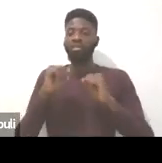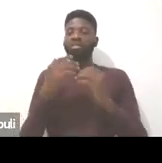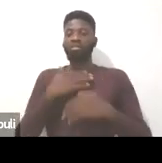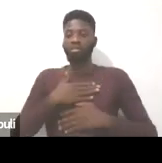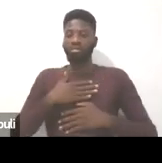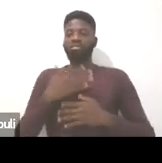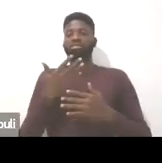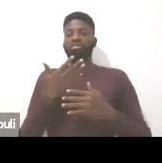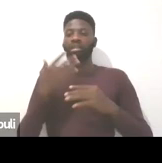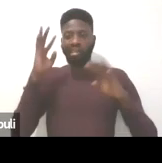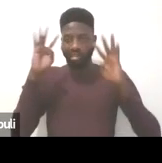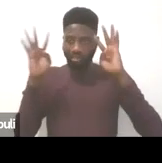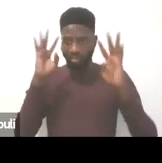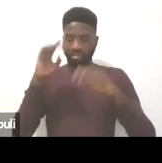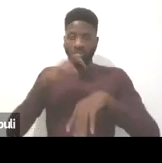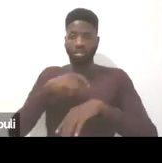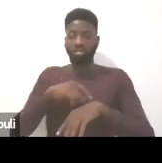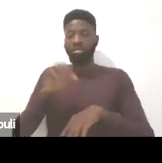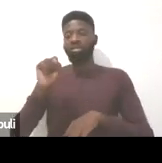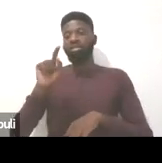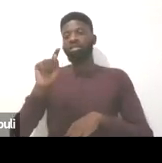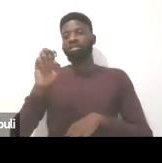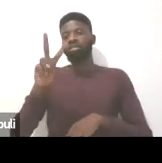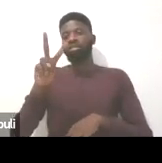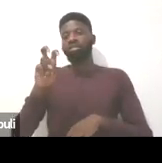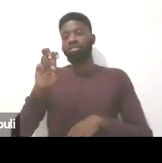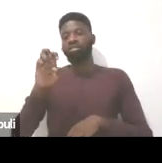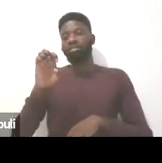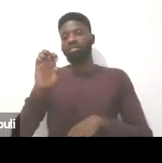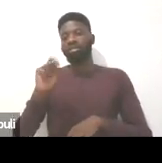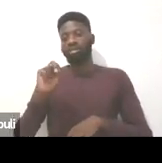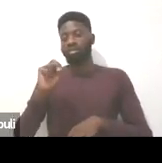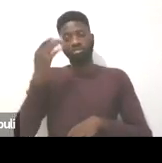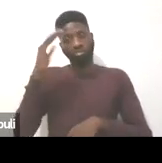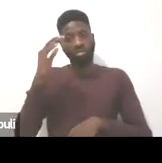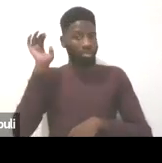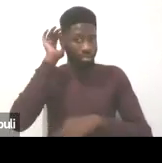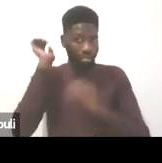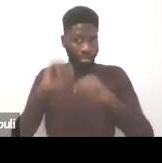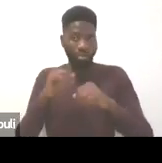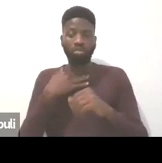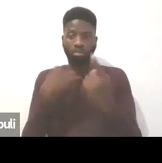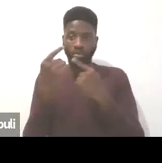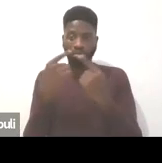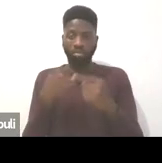the person. Stephen, I don't know whether you can hear me and you want to say something. I do not want to leave you out.